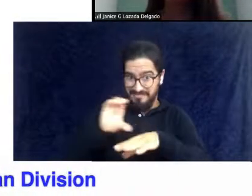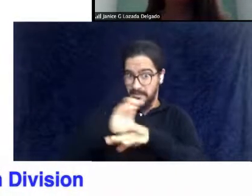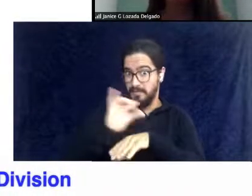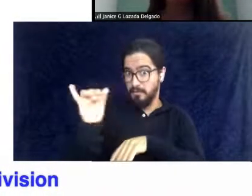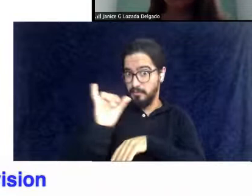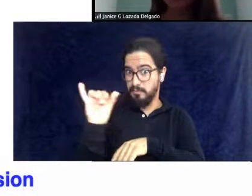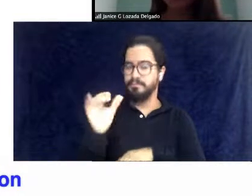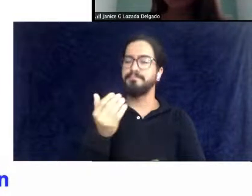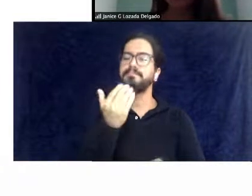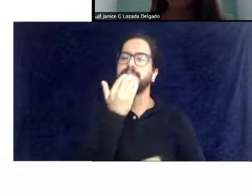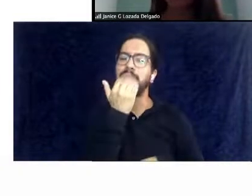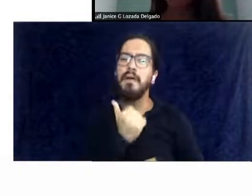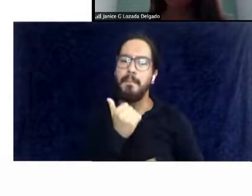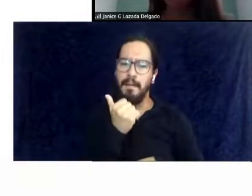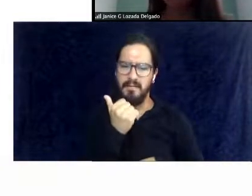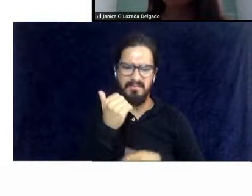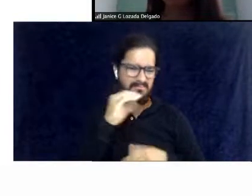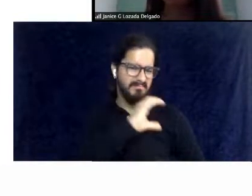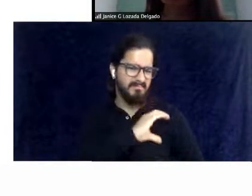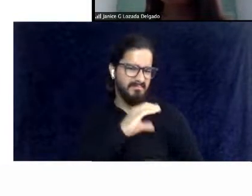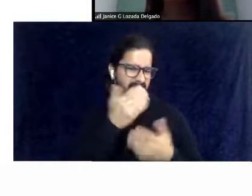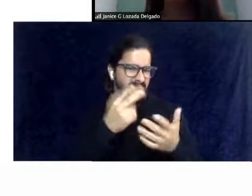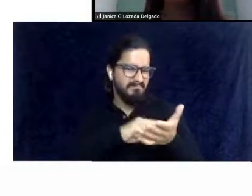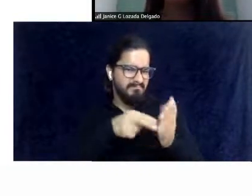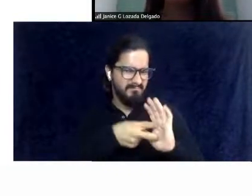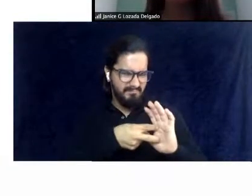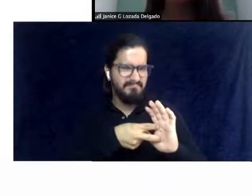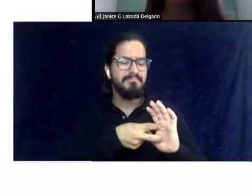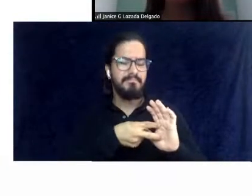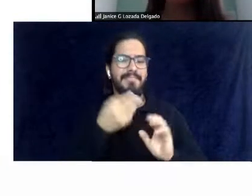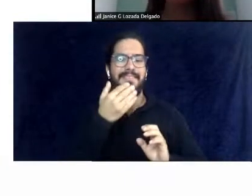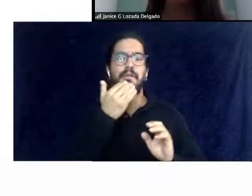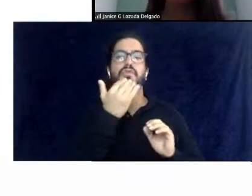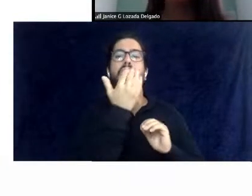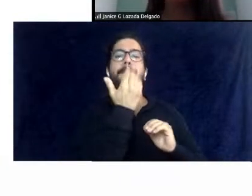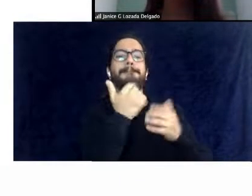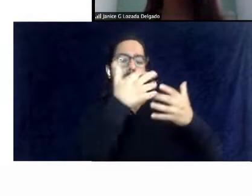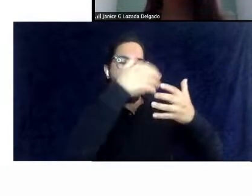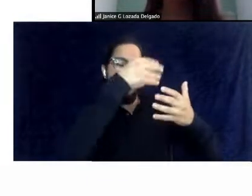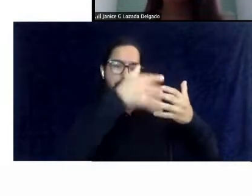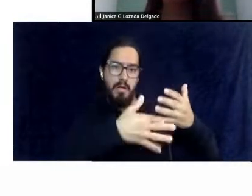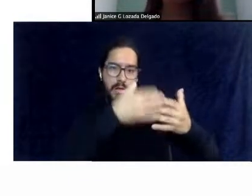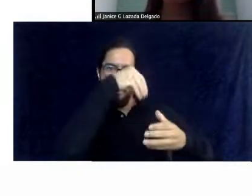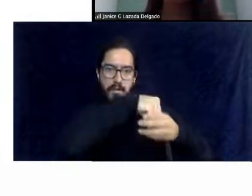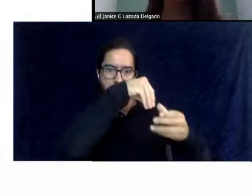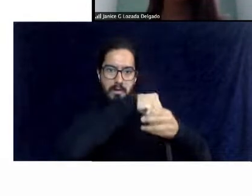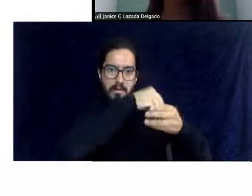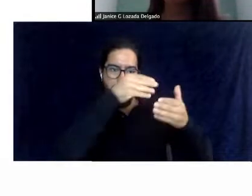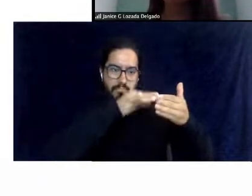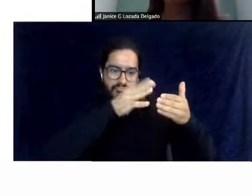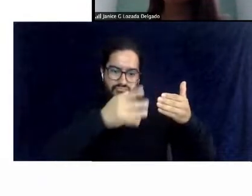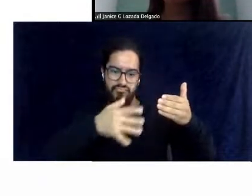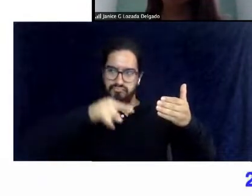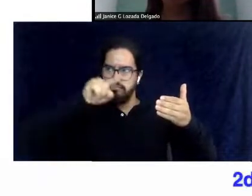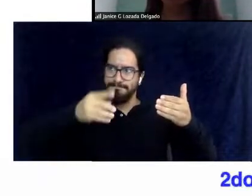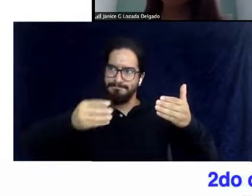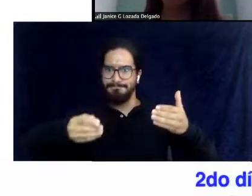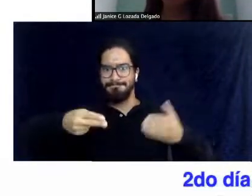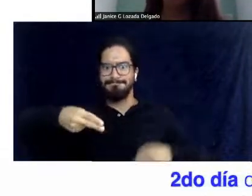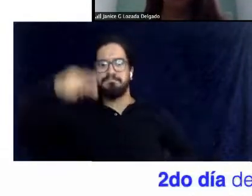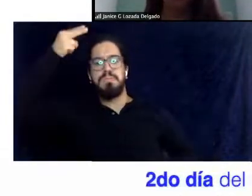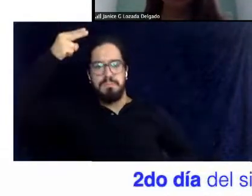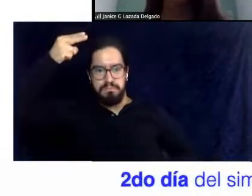condition characterized by elevated blood sugar levels that fall below the threshold to diagnose